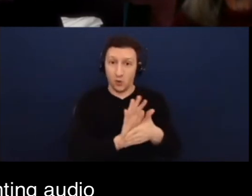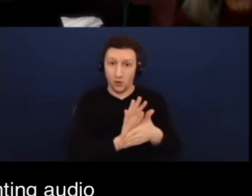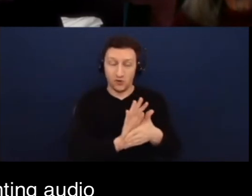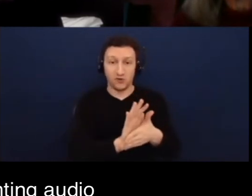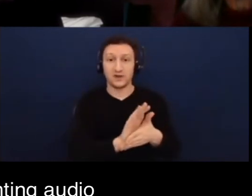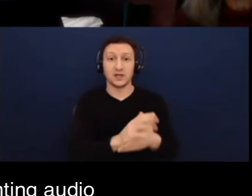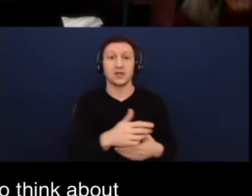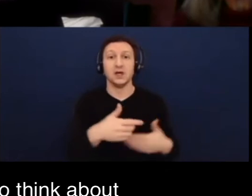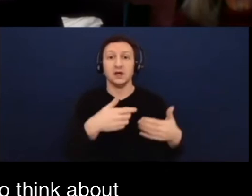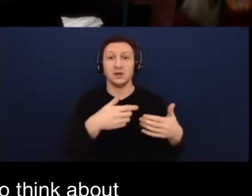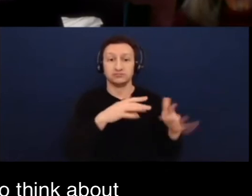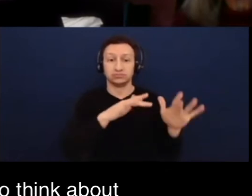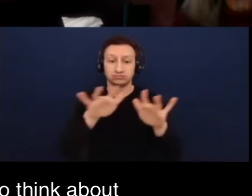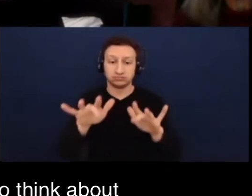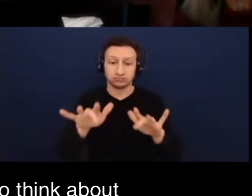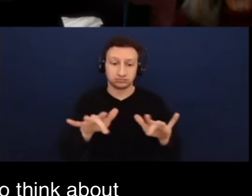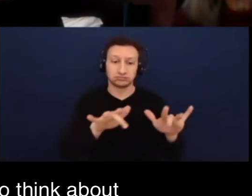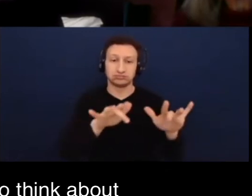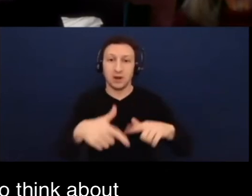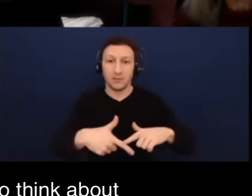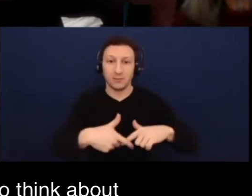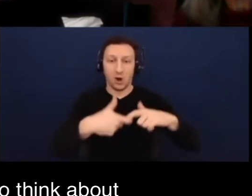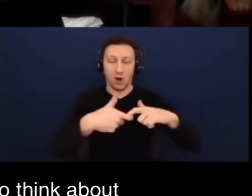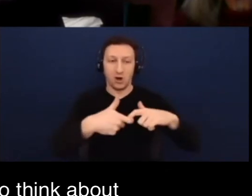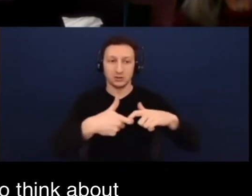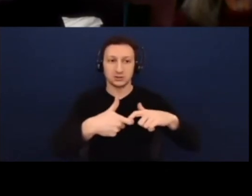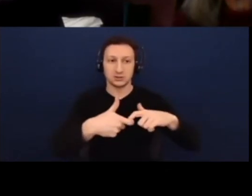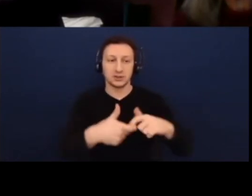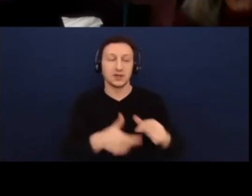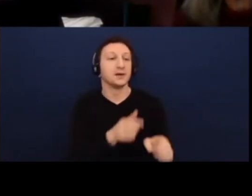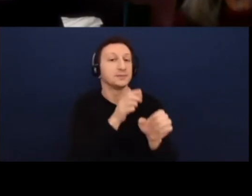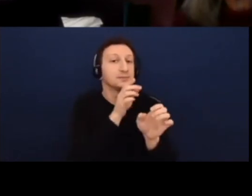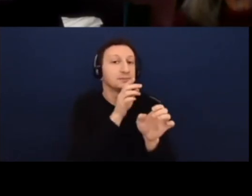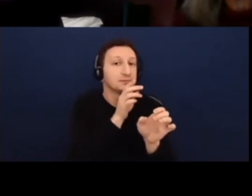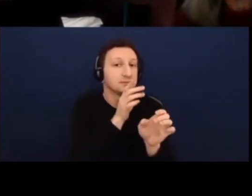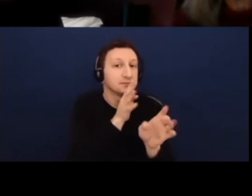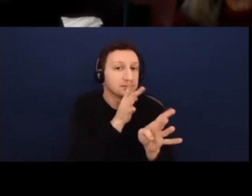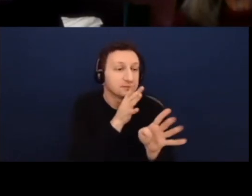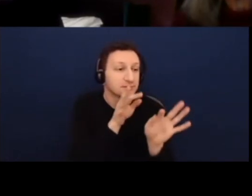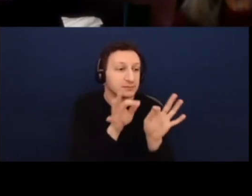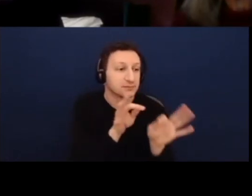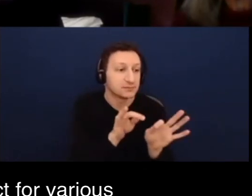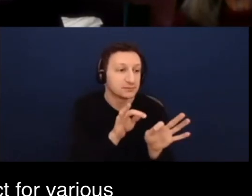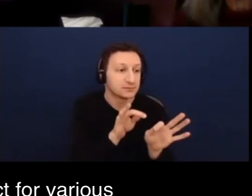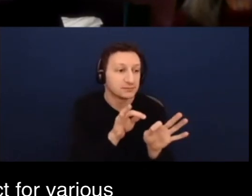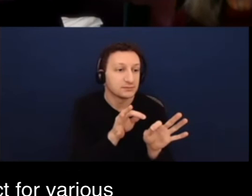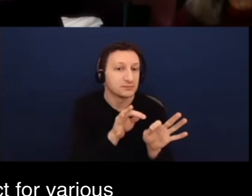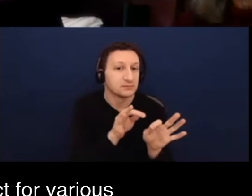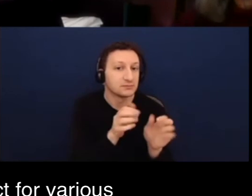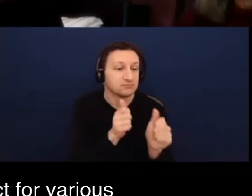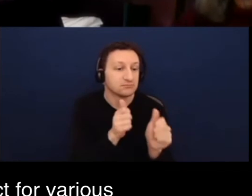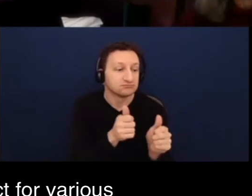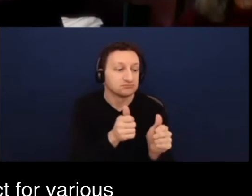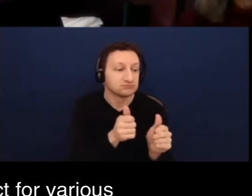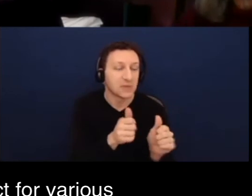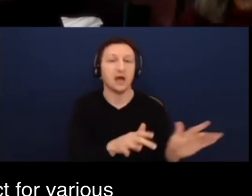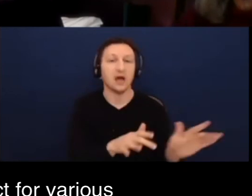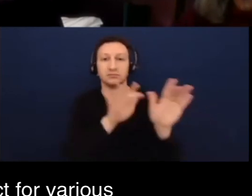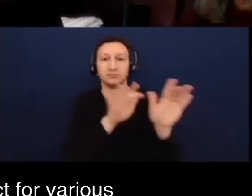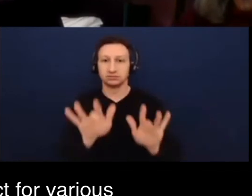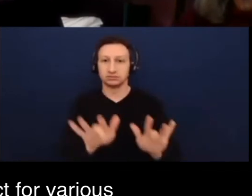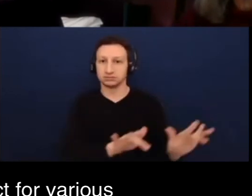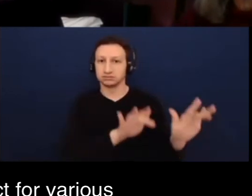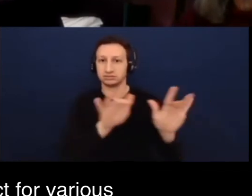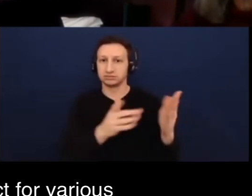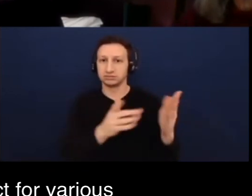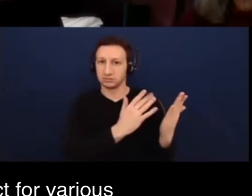so on and so forth. So we have to think about various audiences, right? We have to take into account everybody out of respect for various